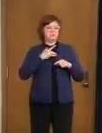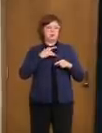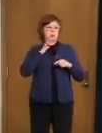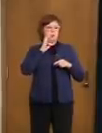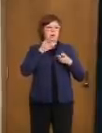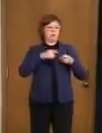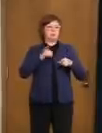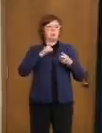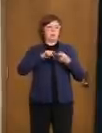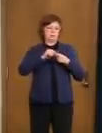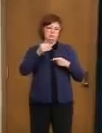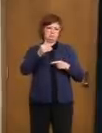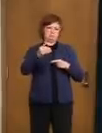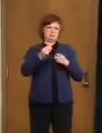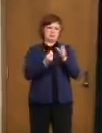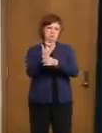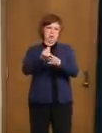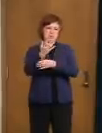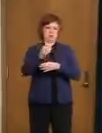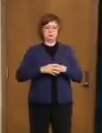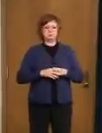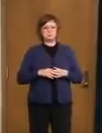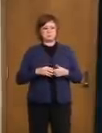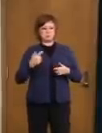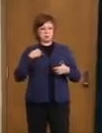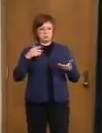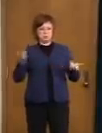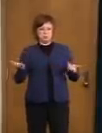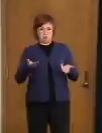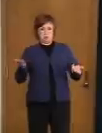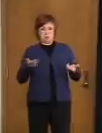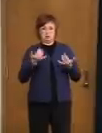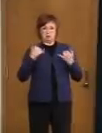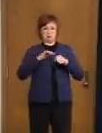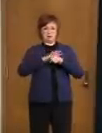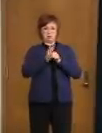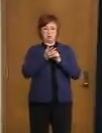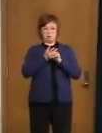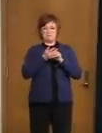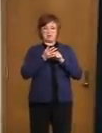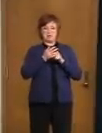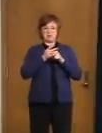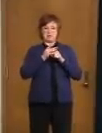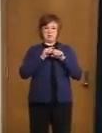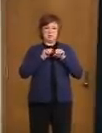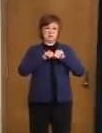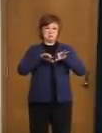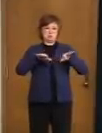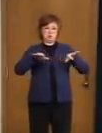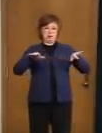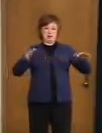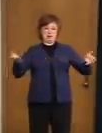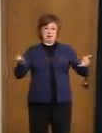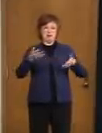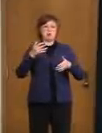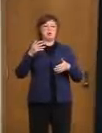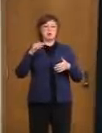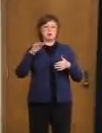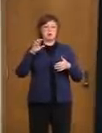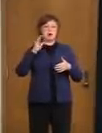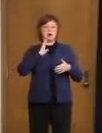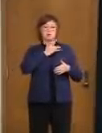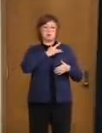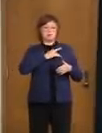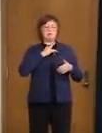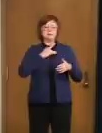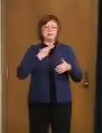As we sit here in this province, the threat of COVID transmission remains high. In fairness, it remains high across the nation. So until we have